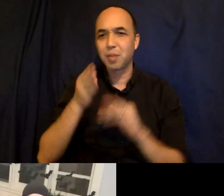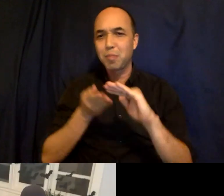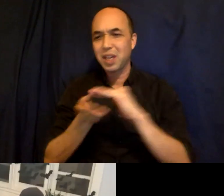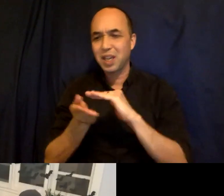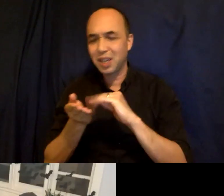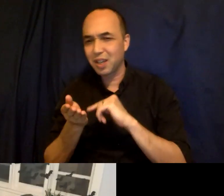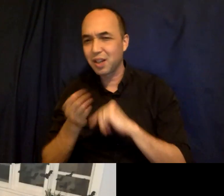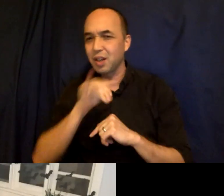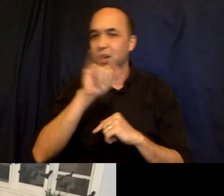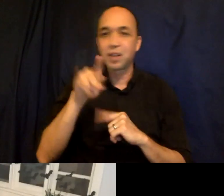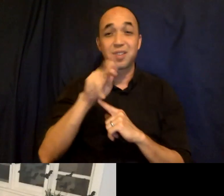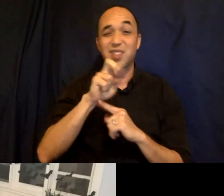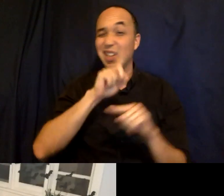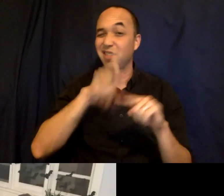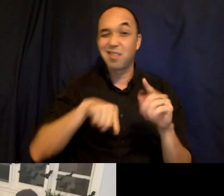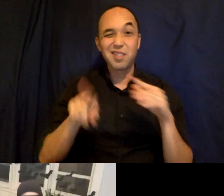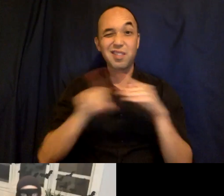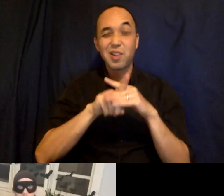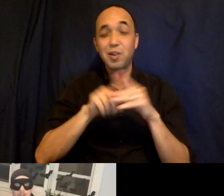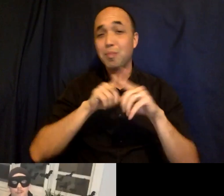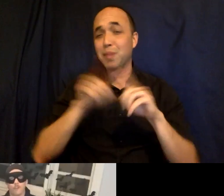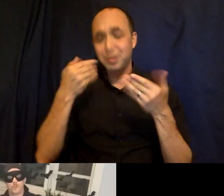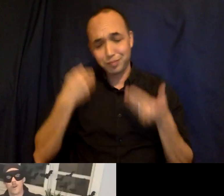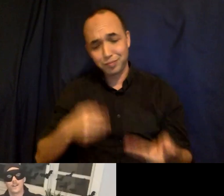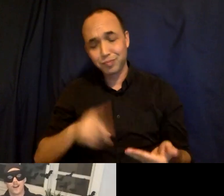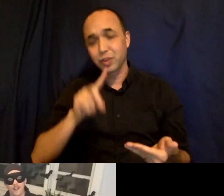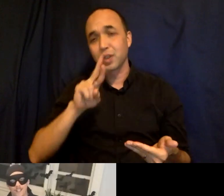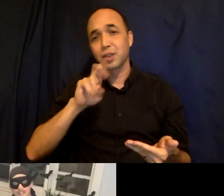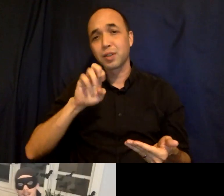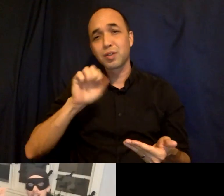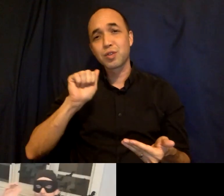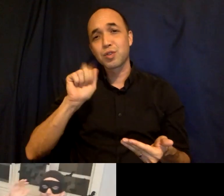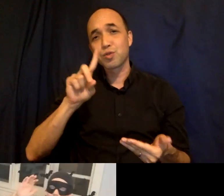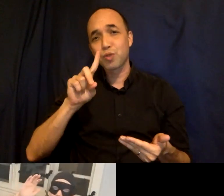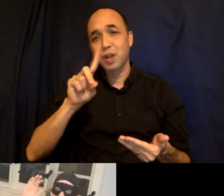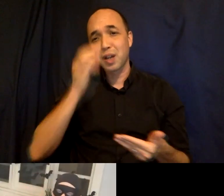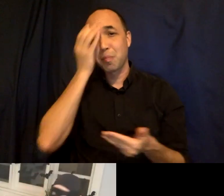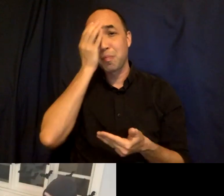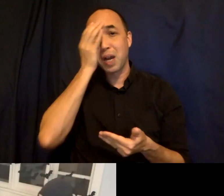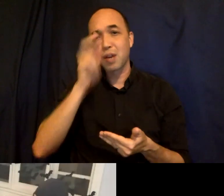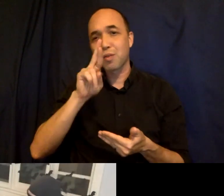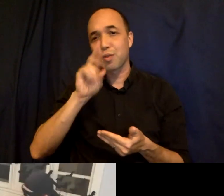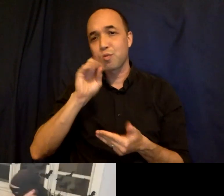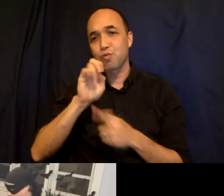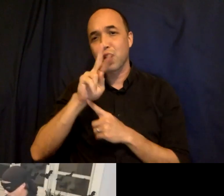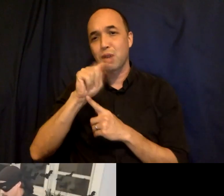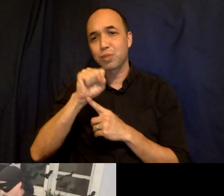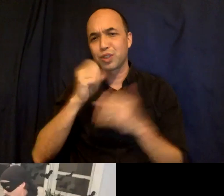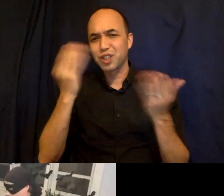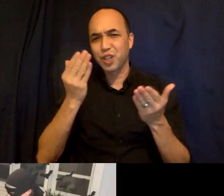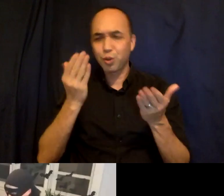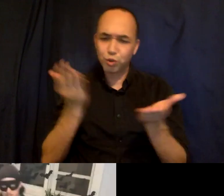Roberts is at your service. Thank you for joining us today. Guys, I got something